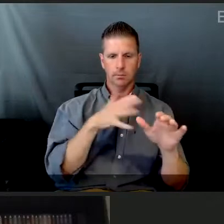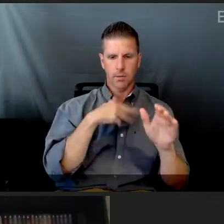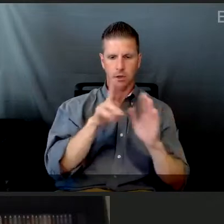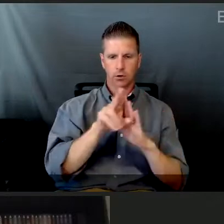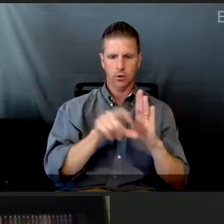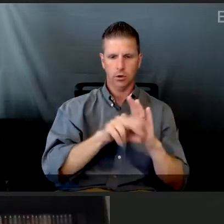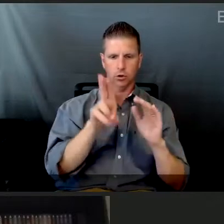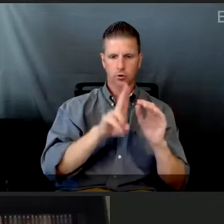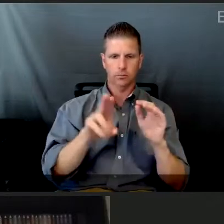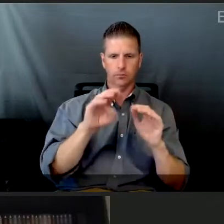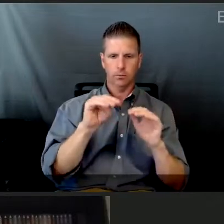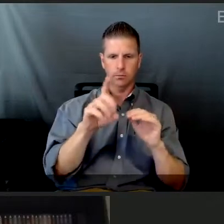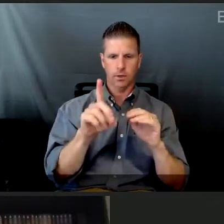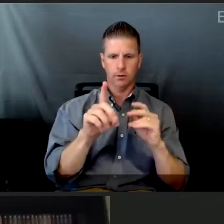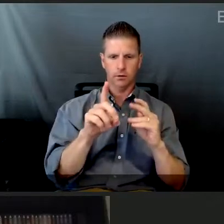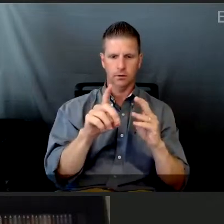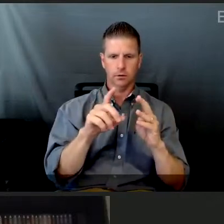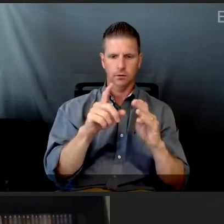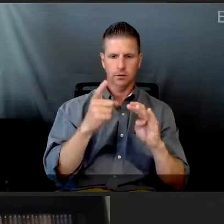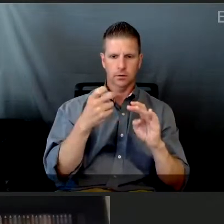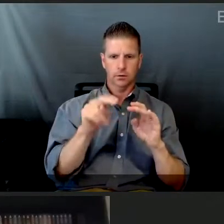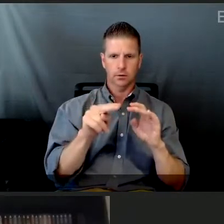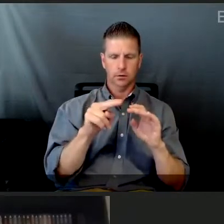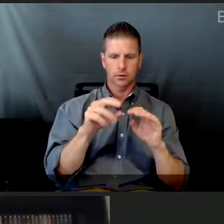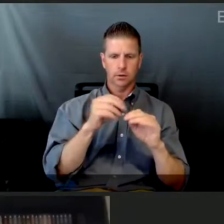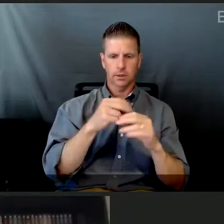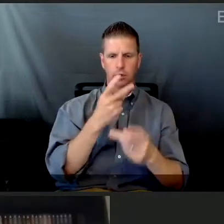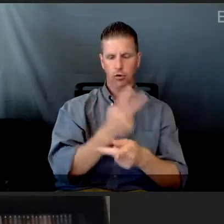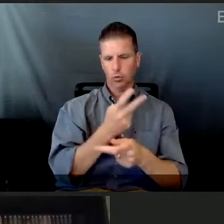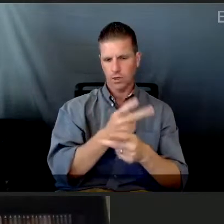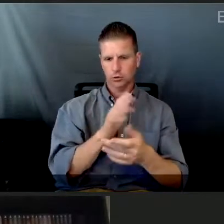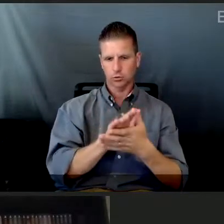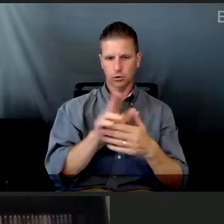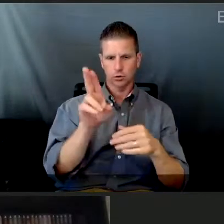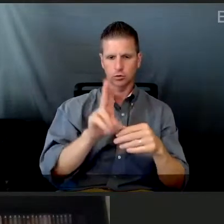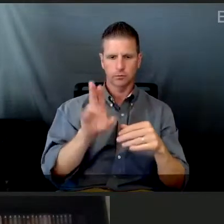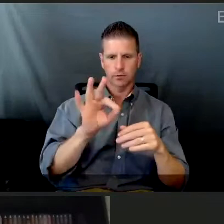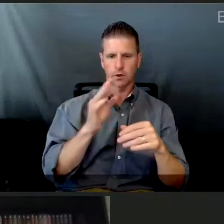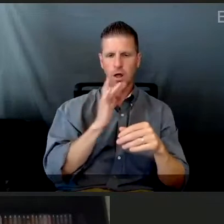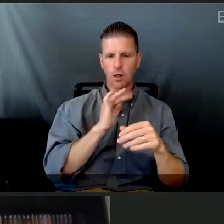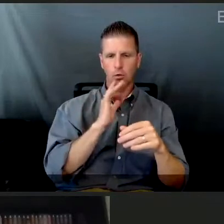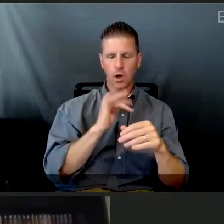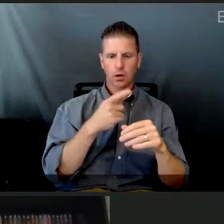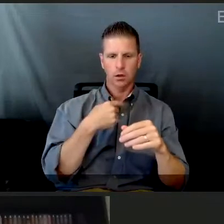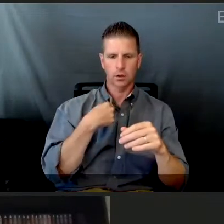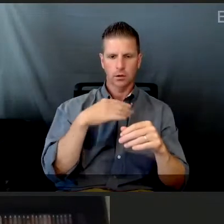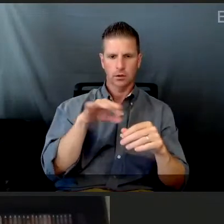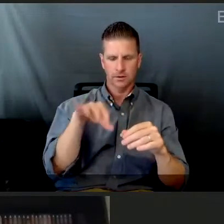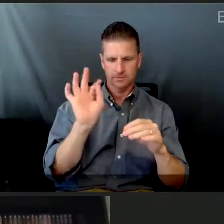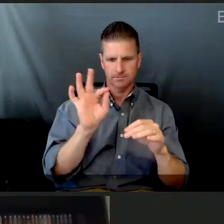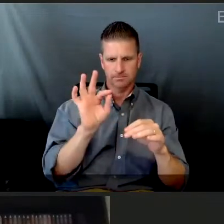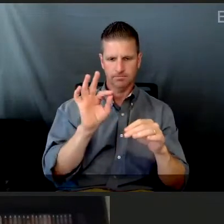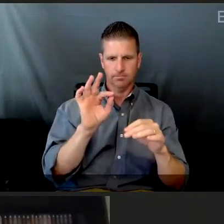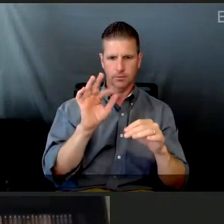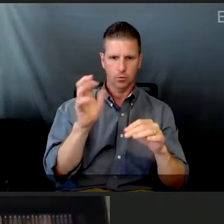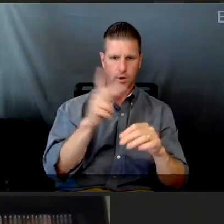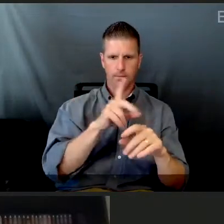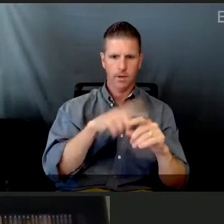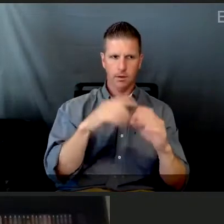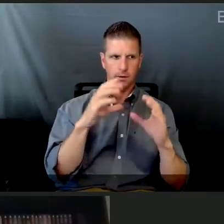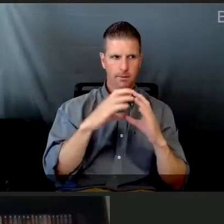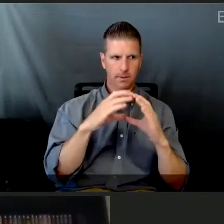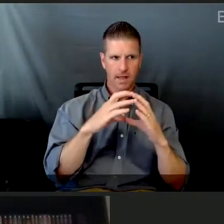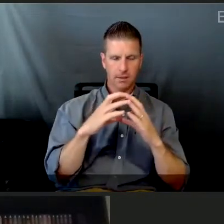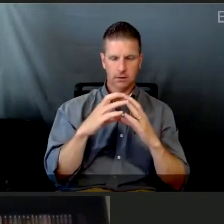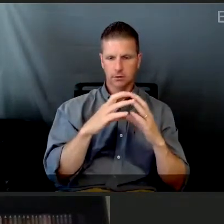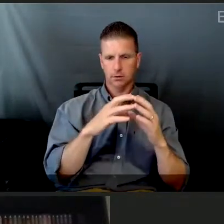of Maryland. And then in grad school at the University of Colorado, I found my way back to the planets, and